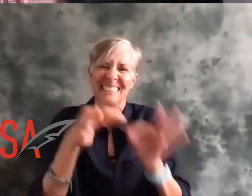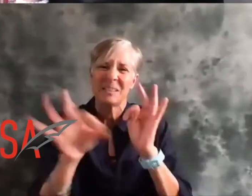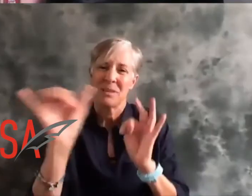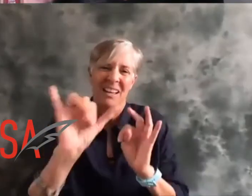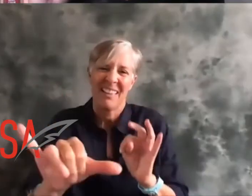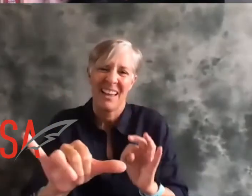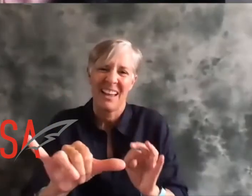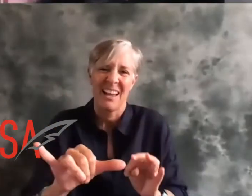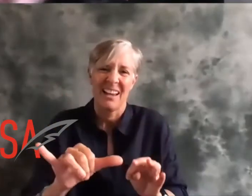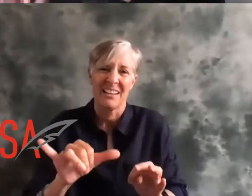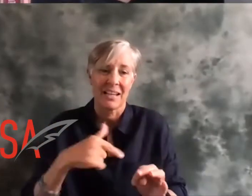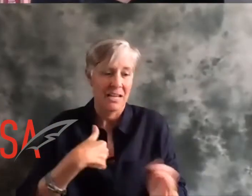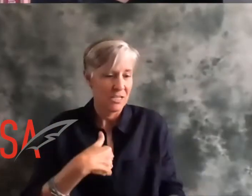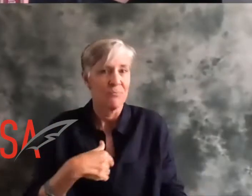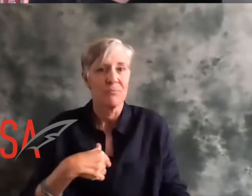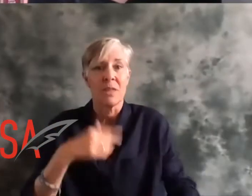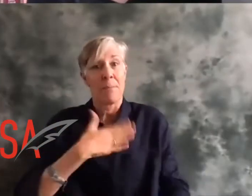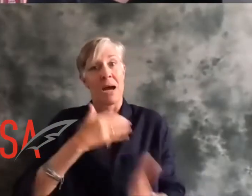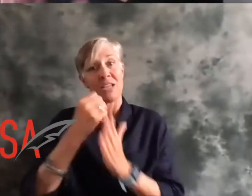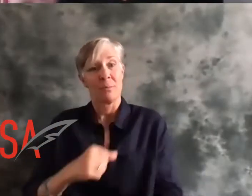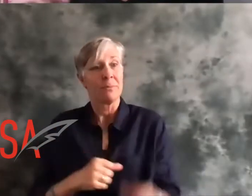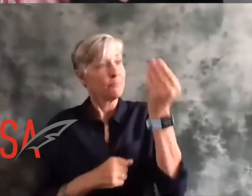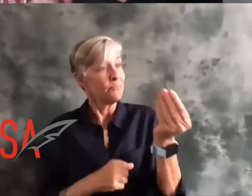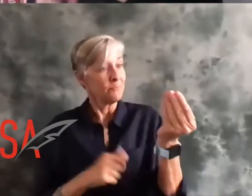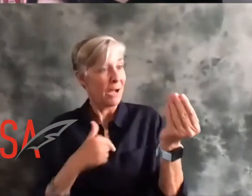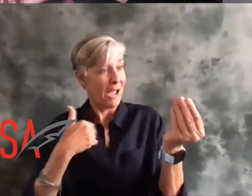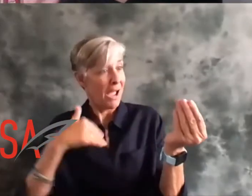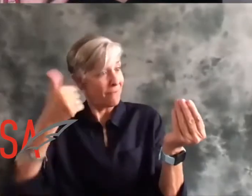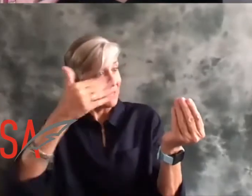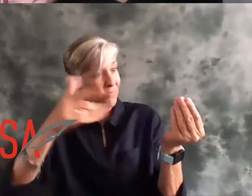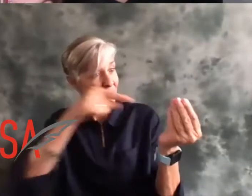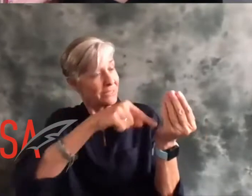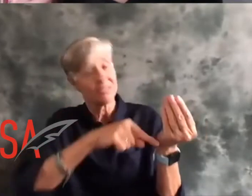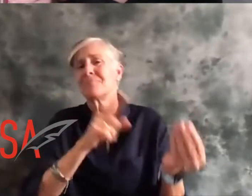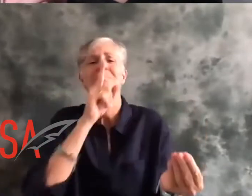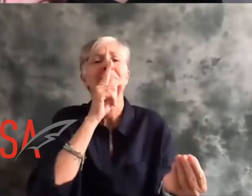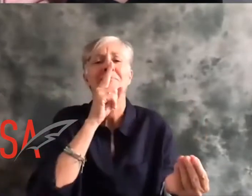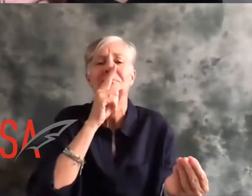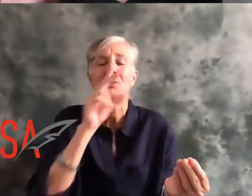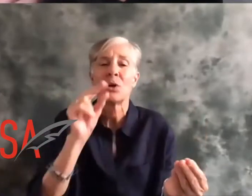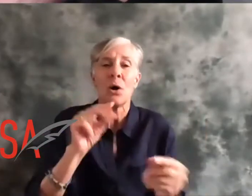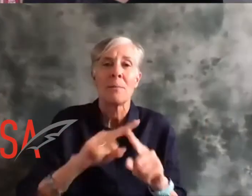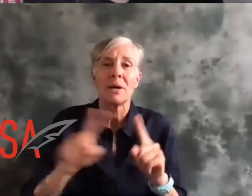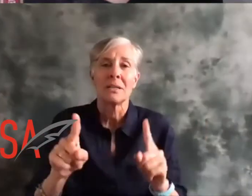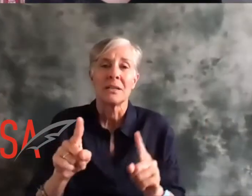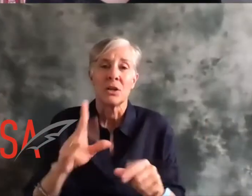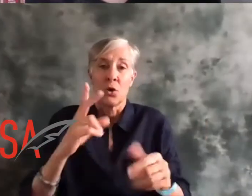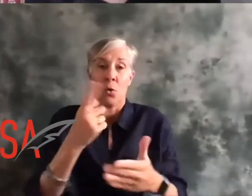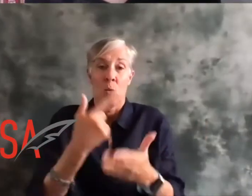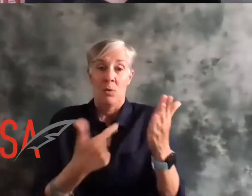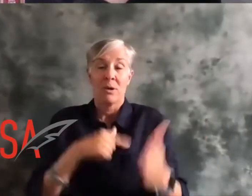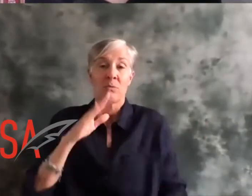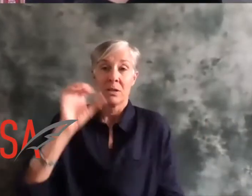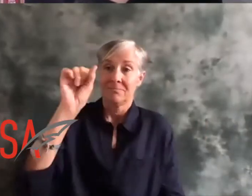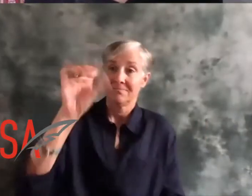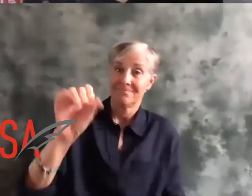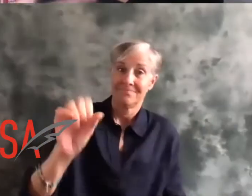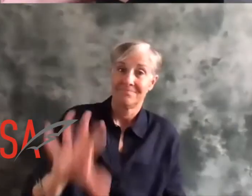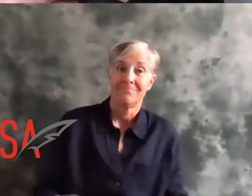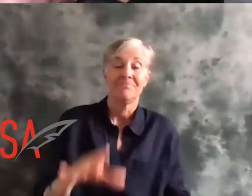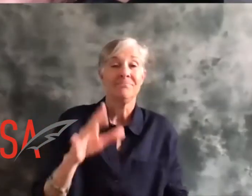can't just pull out your scripts and go, okay, have I done these 10 things? But what you can do is use what we're going to give you